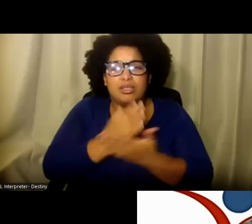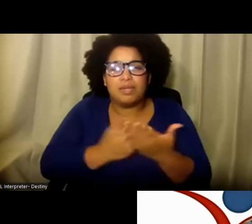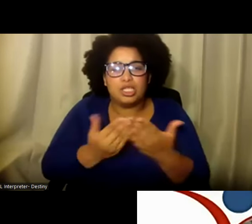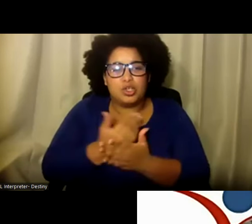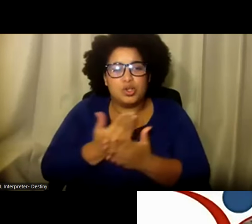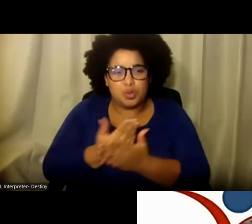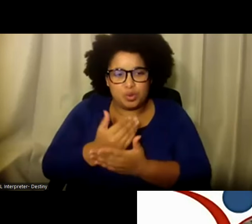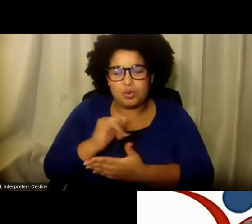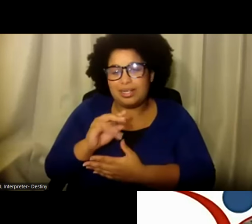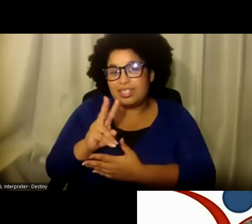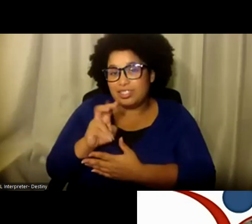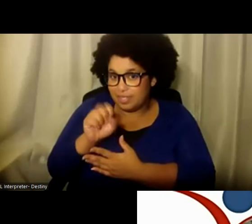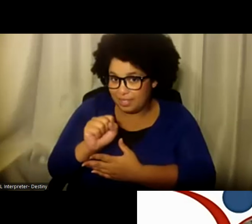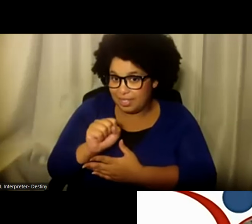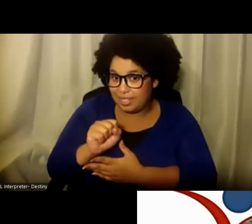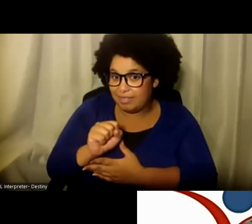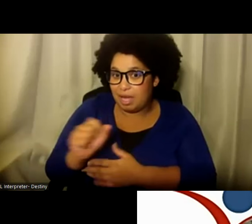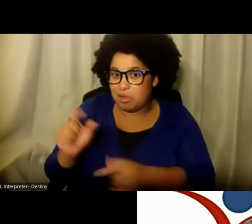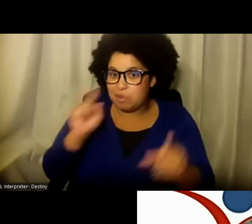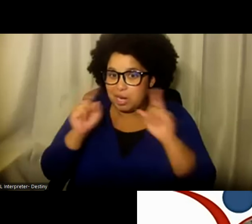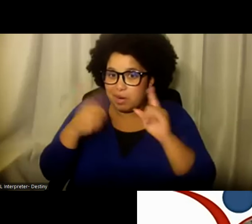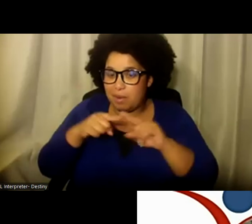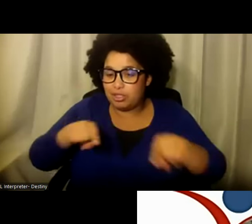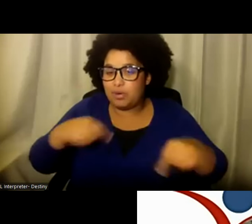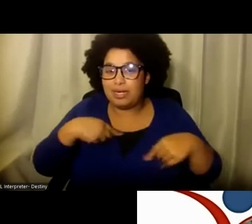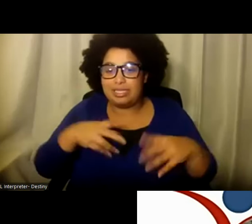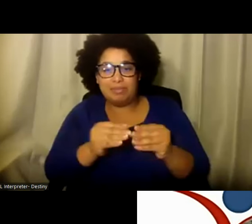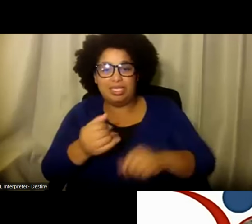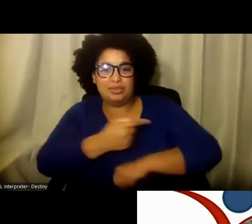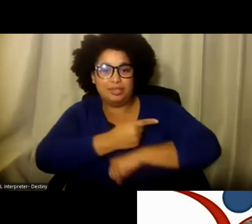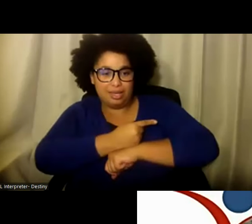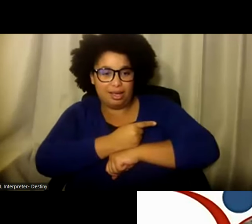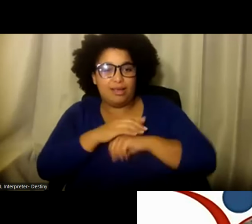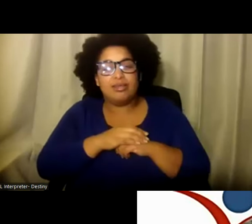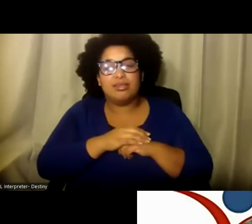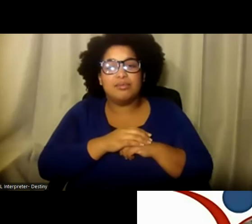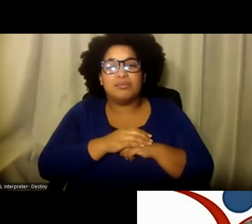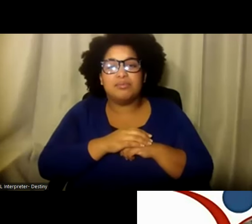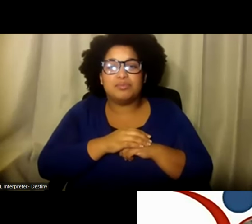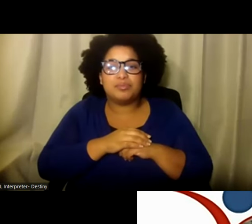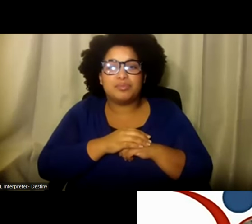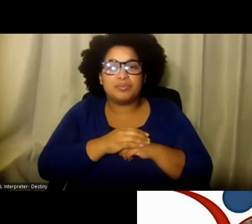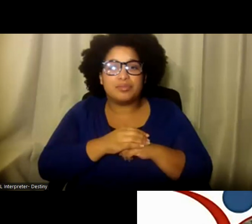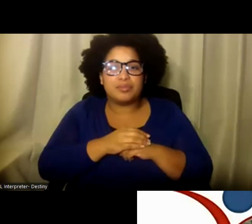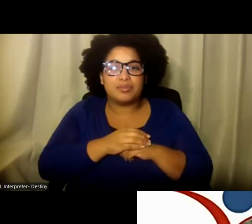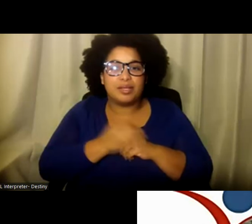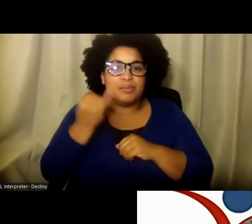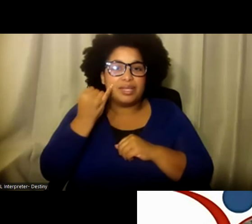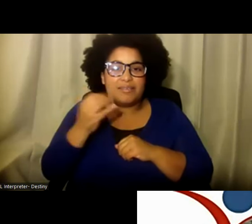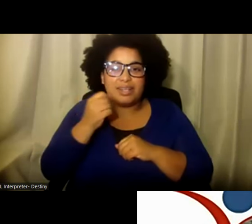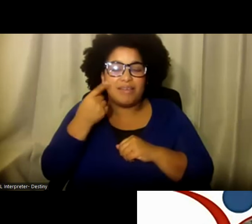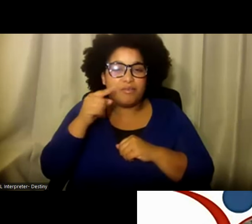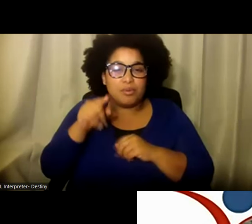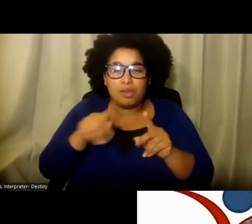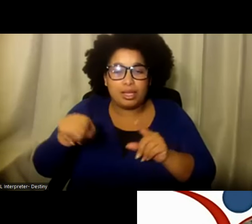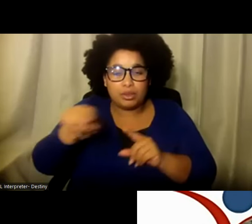new initiatives and things we've been hearing about throughout the webinar today. But at the end of the day, if it wasn't for people like you doing such